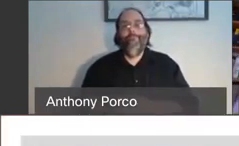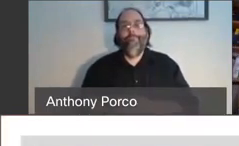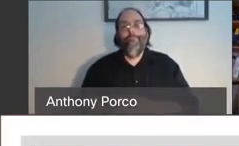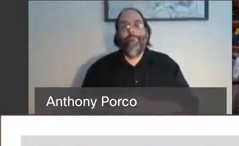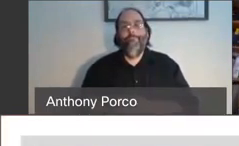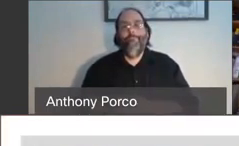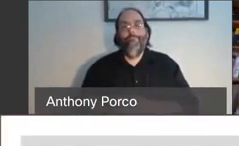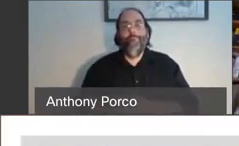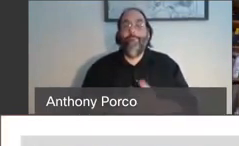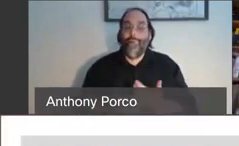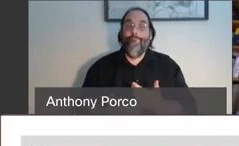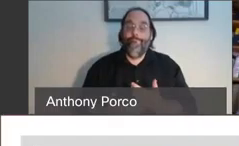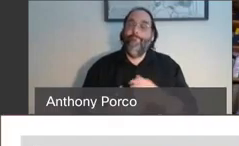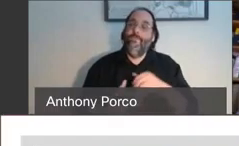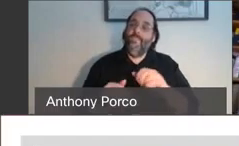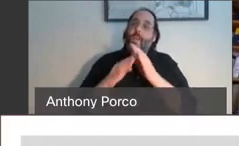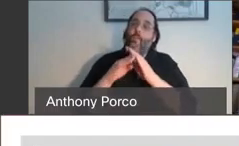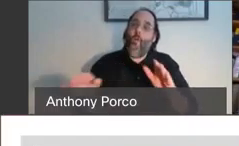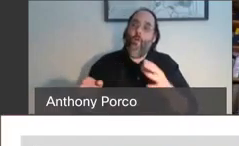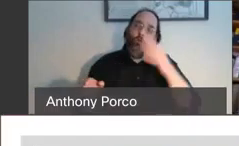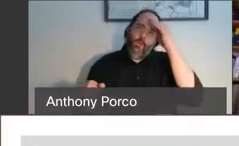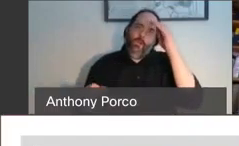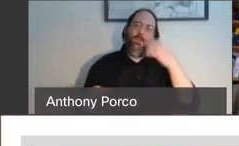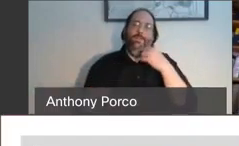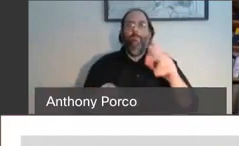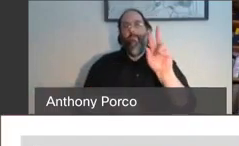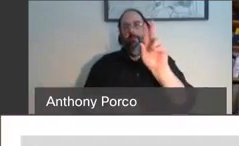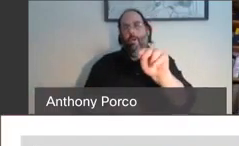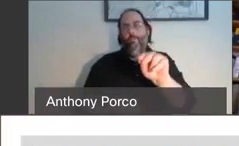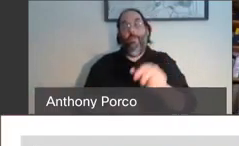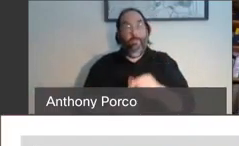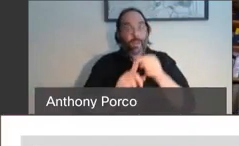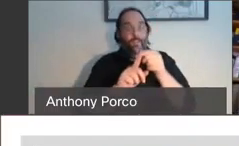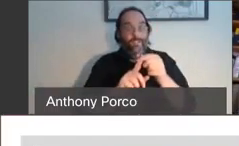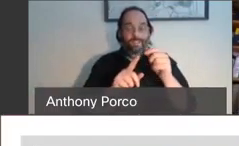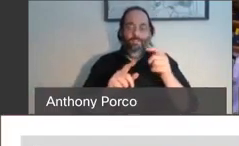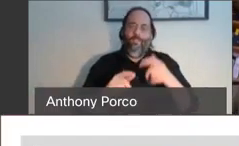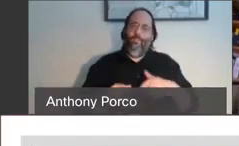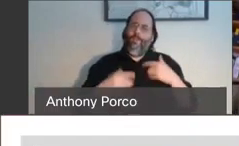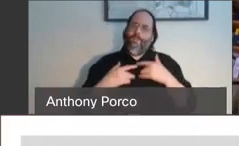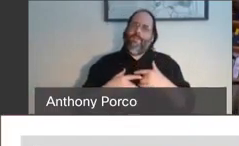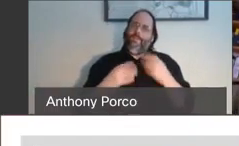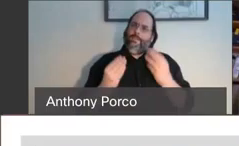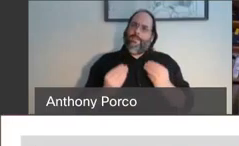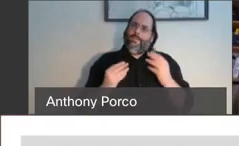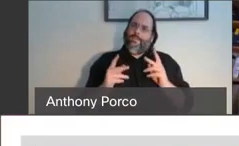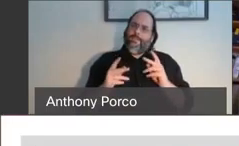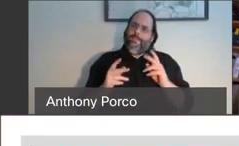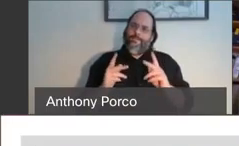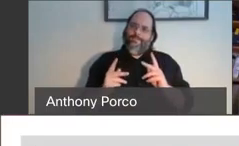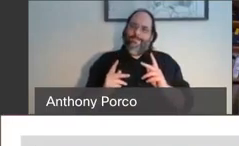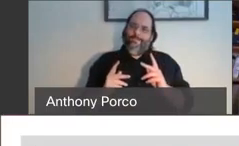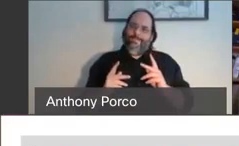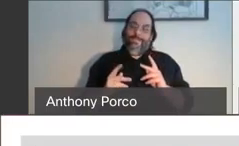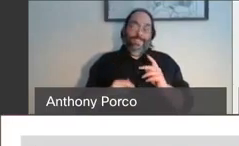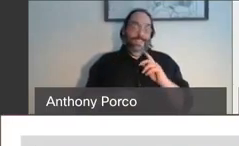Keep calm and learn to say no. A lot of us, especially if we have big hearts, we think that saying no is a four-letter